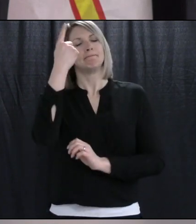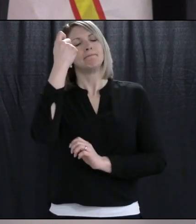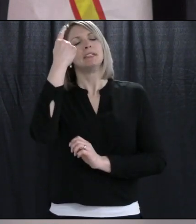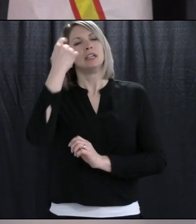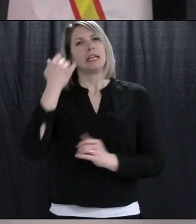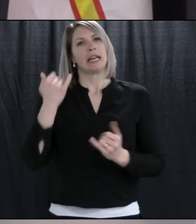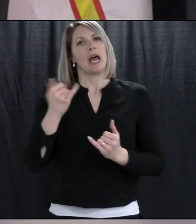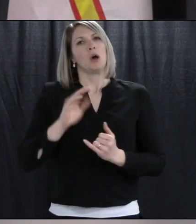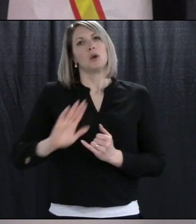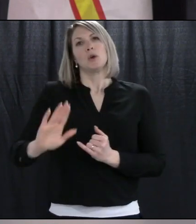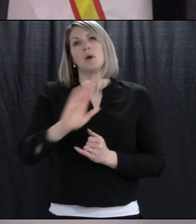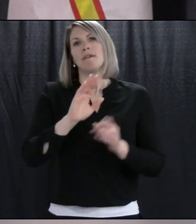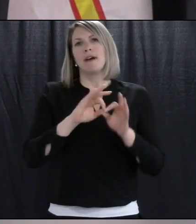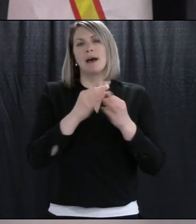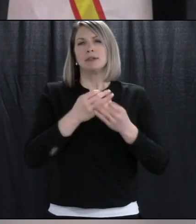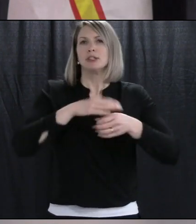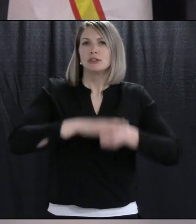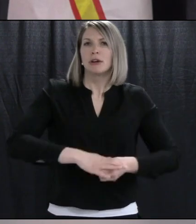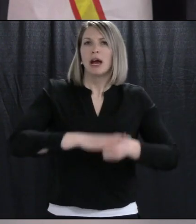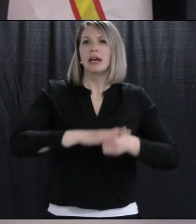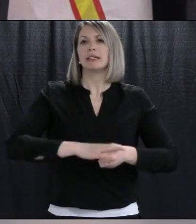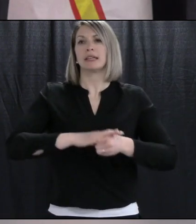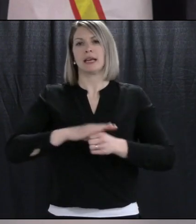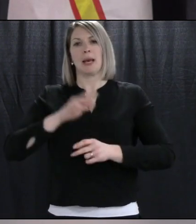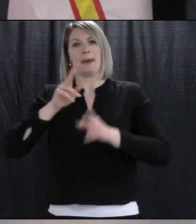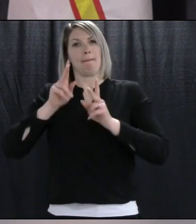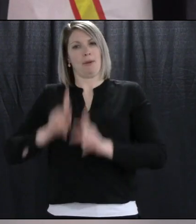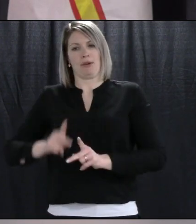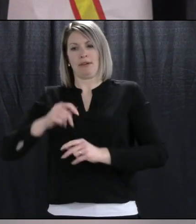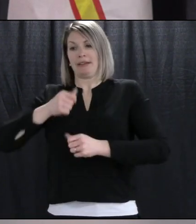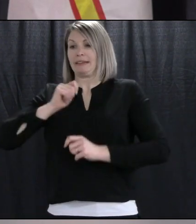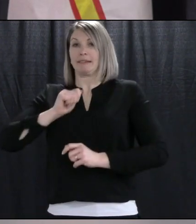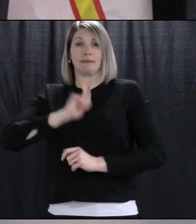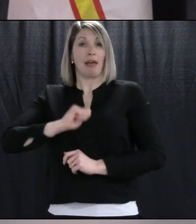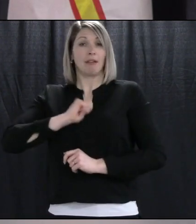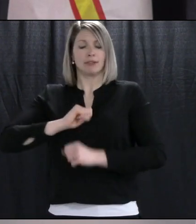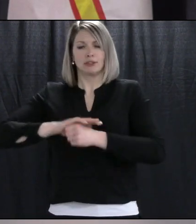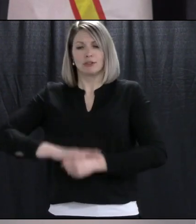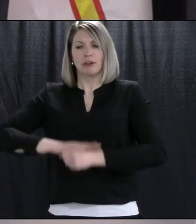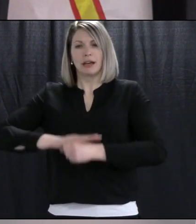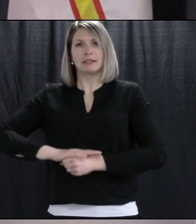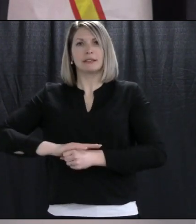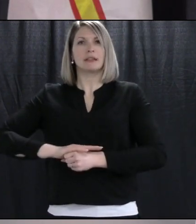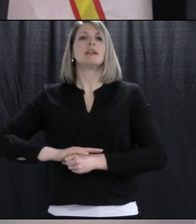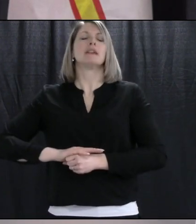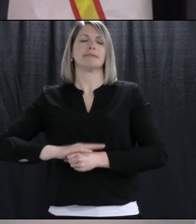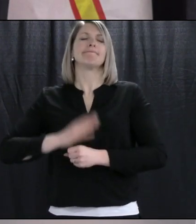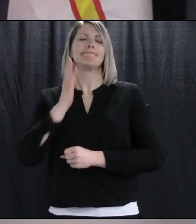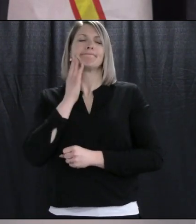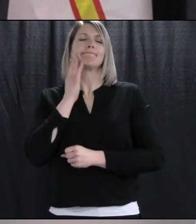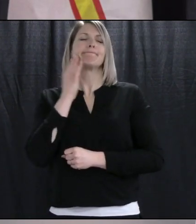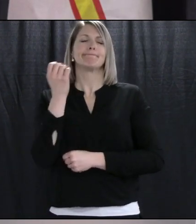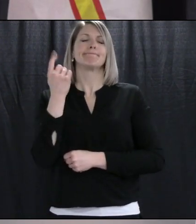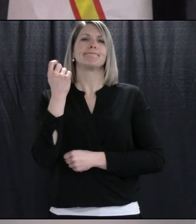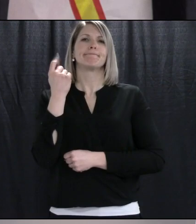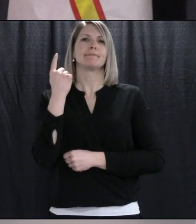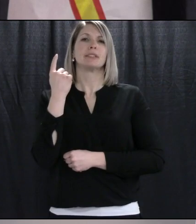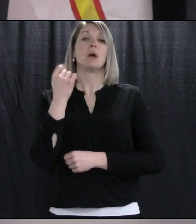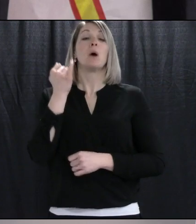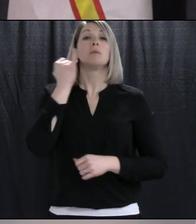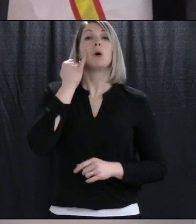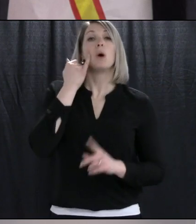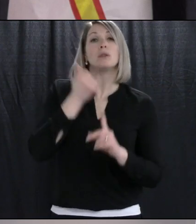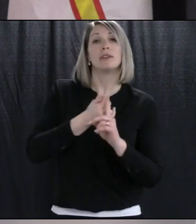a stressful time both as individuals and for your family. If you are feeling anxious or stressed, please reach